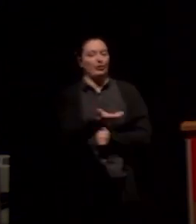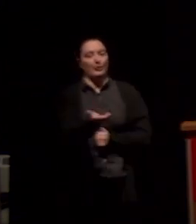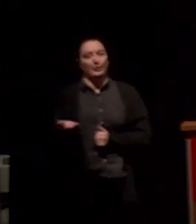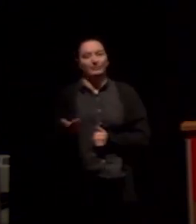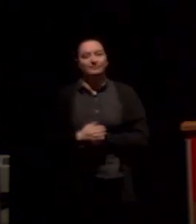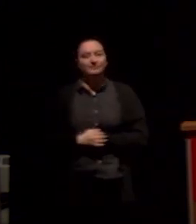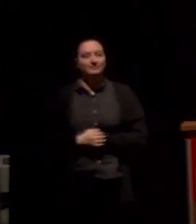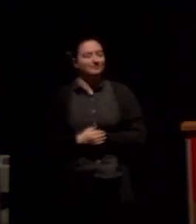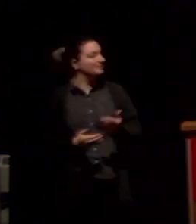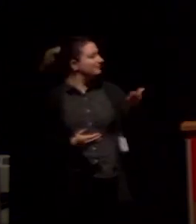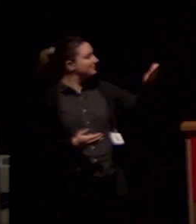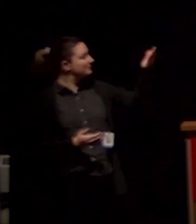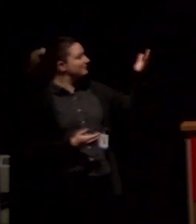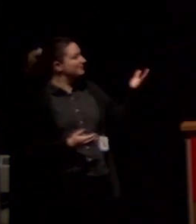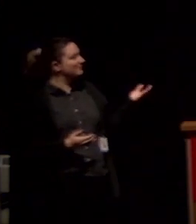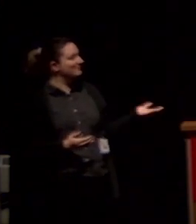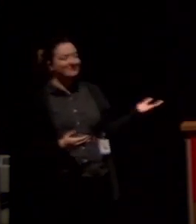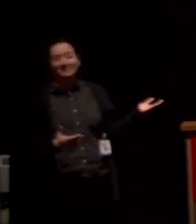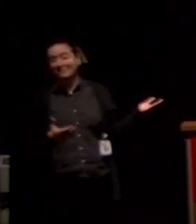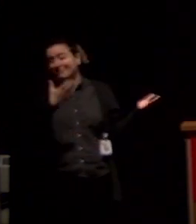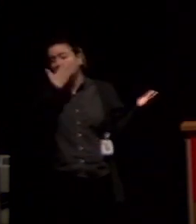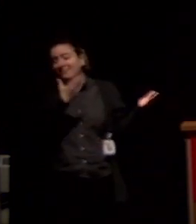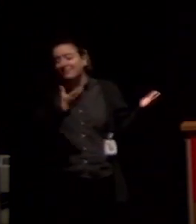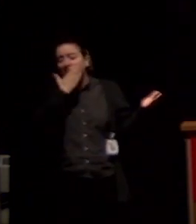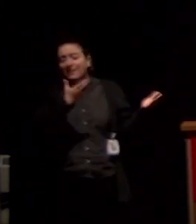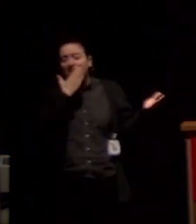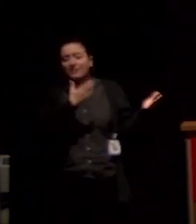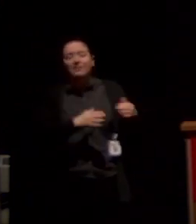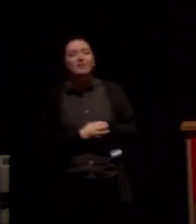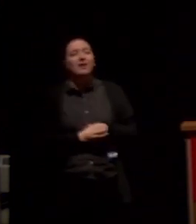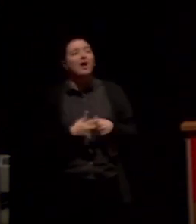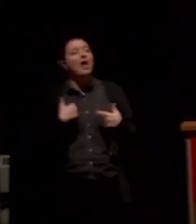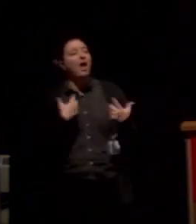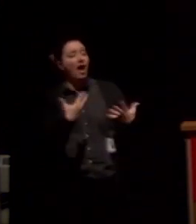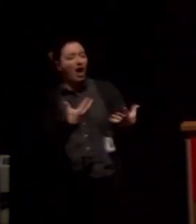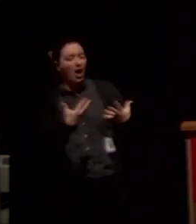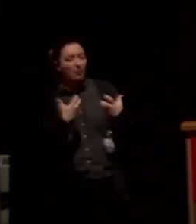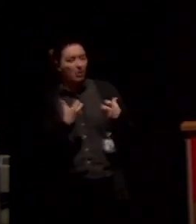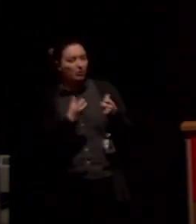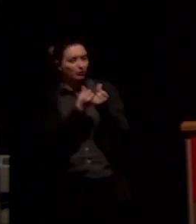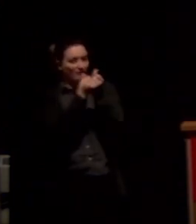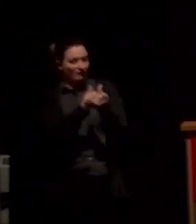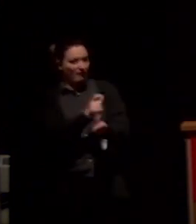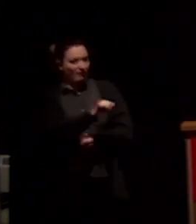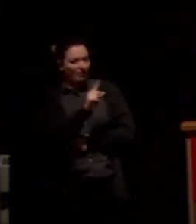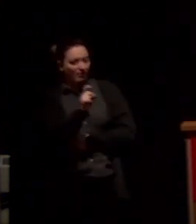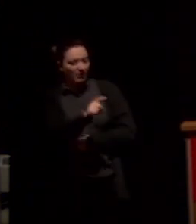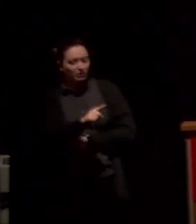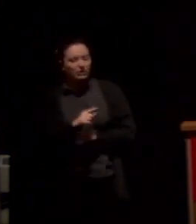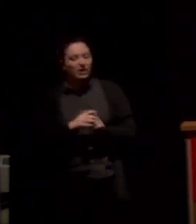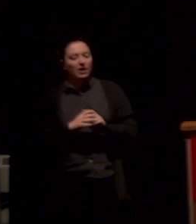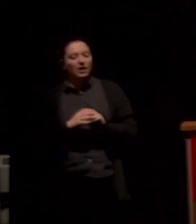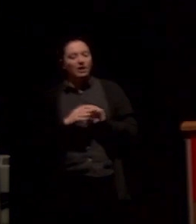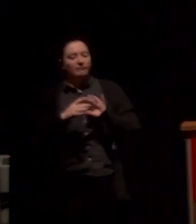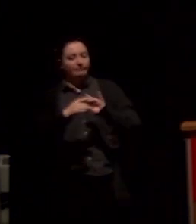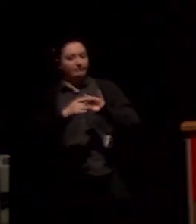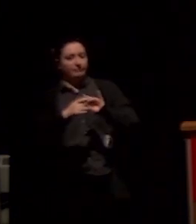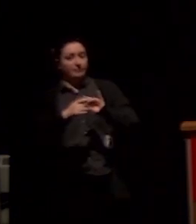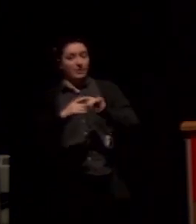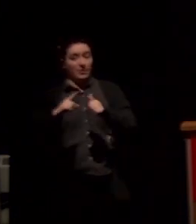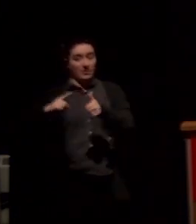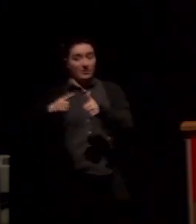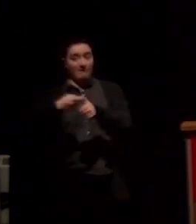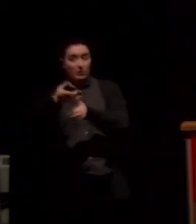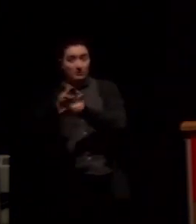Great, thank you. I'd like to follow with a pair of questions that I think are going to build a little bit on what you both just said, or what you've all just said. First part of this comes